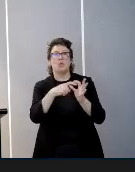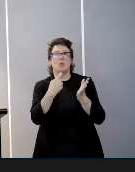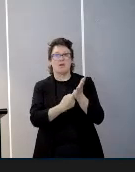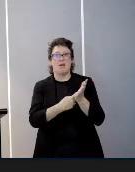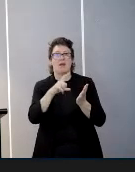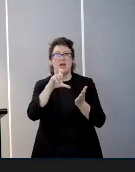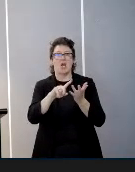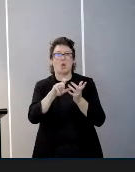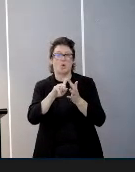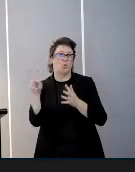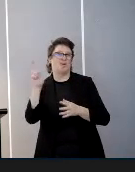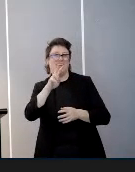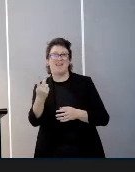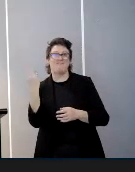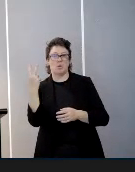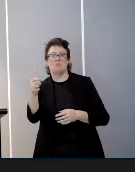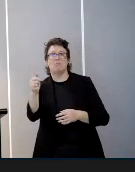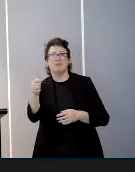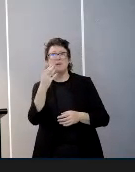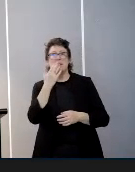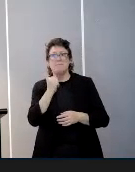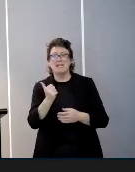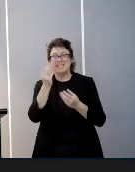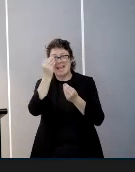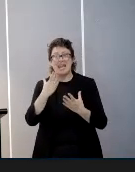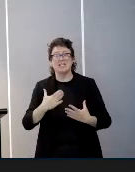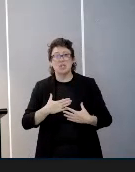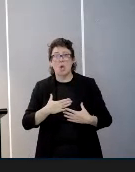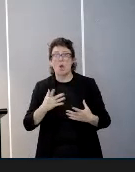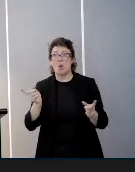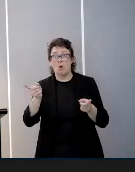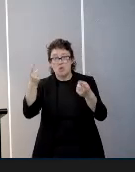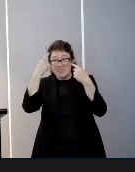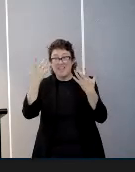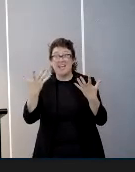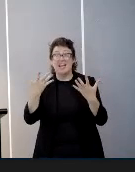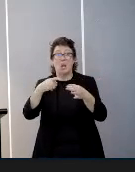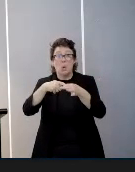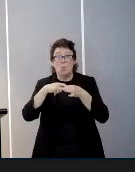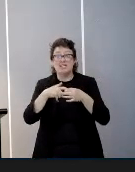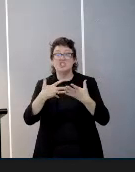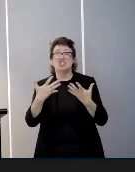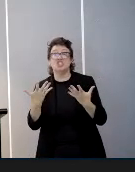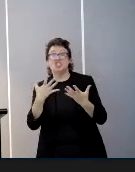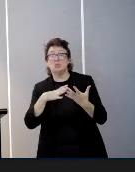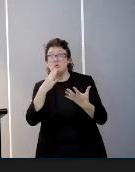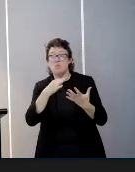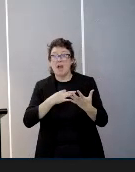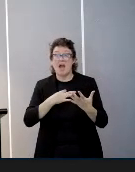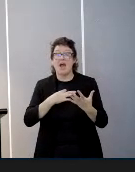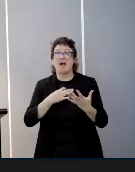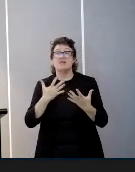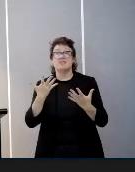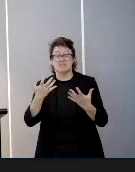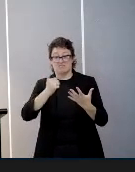home and those in the room. Please let us know what you think. questions that you want to ask the city,